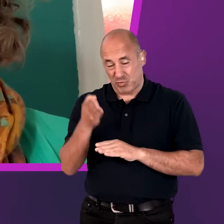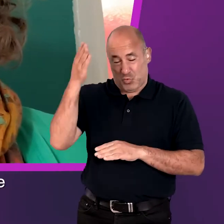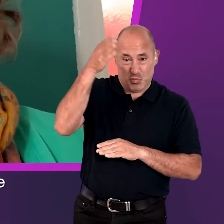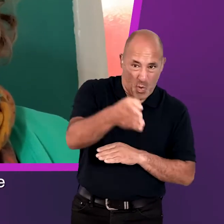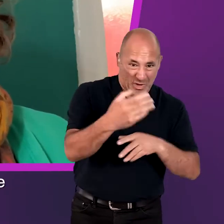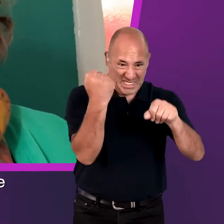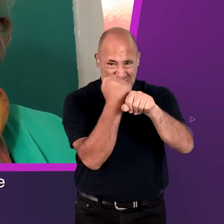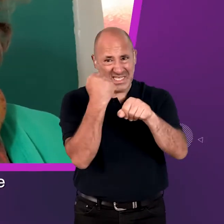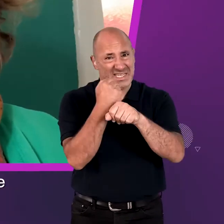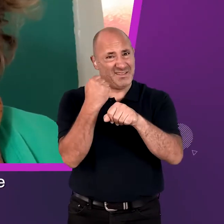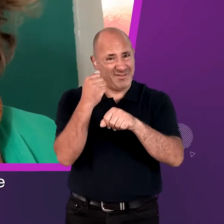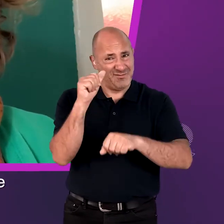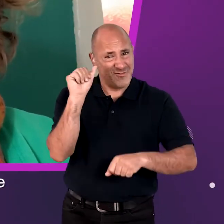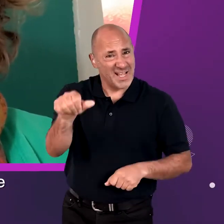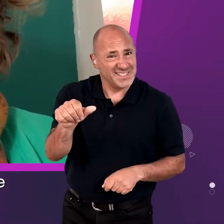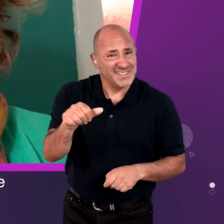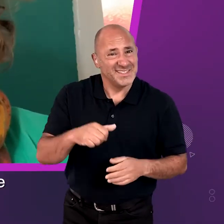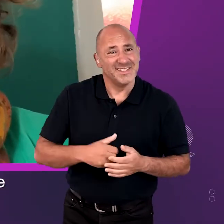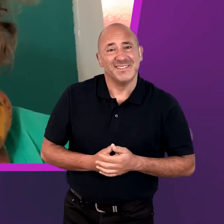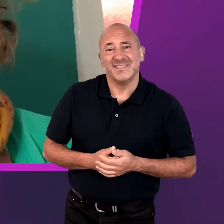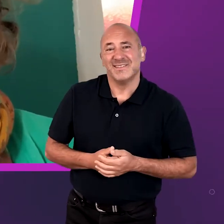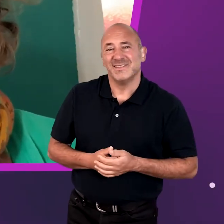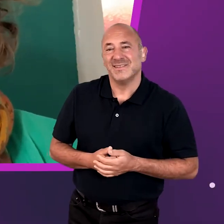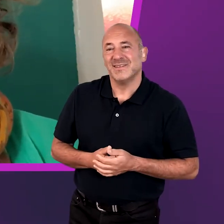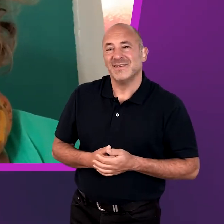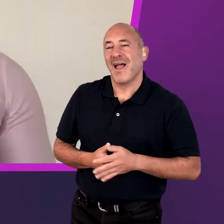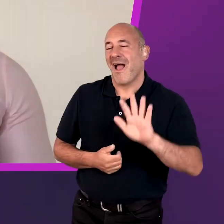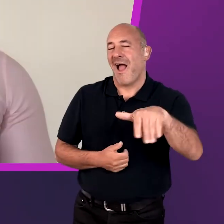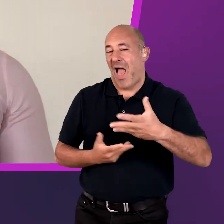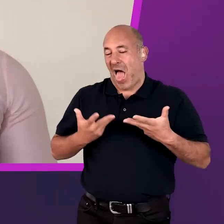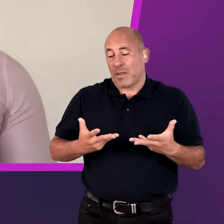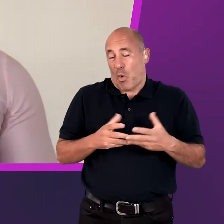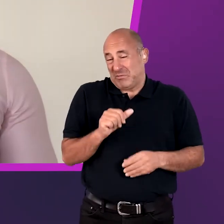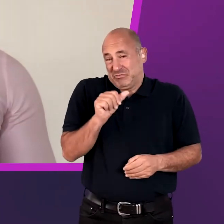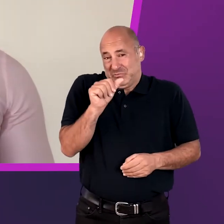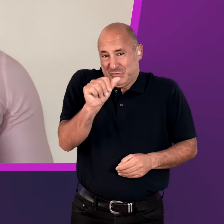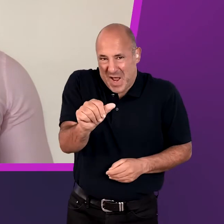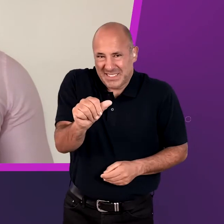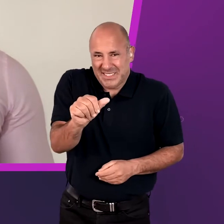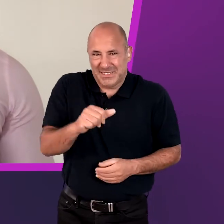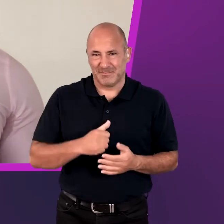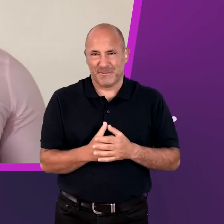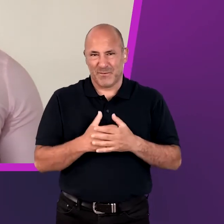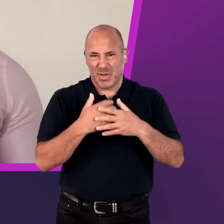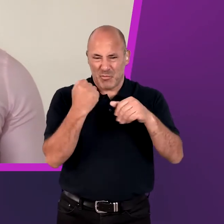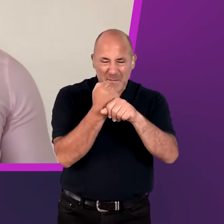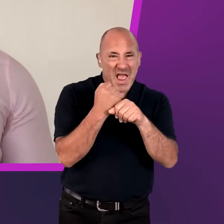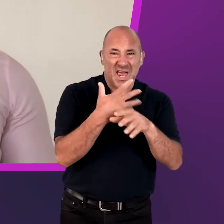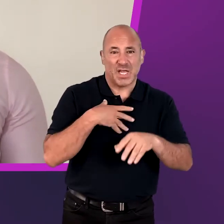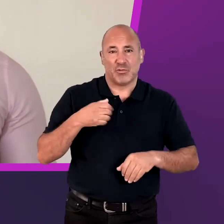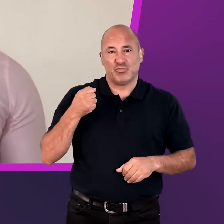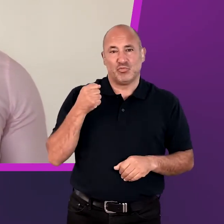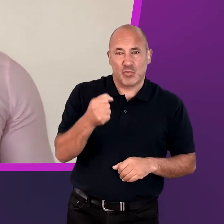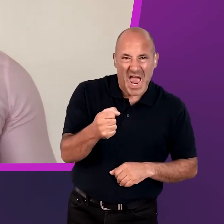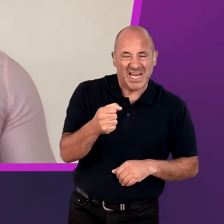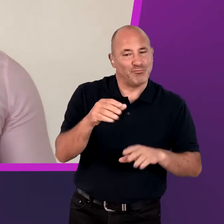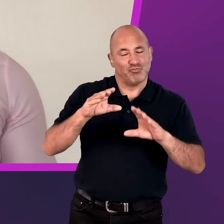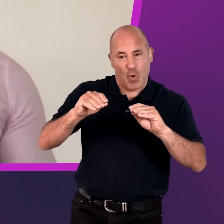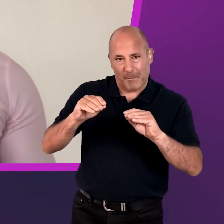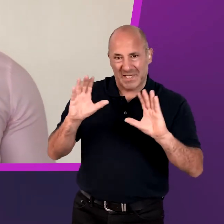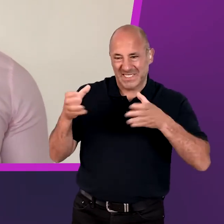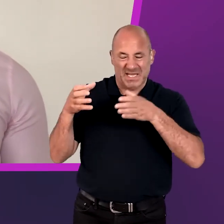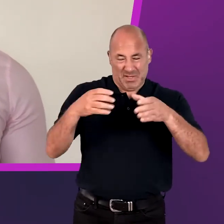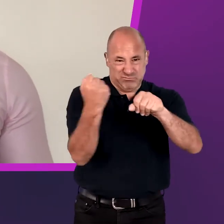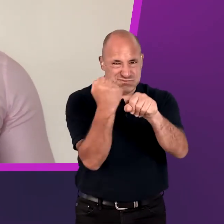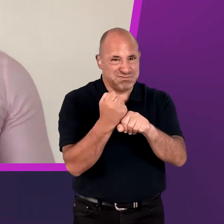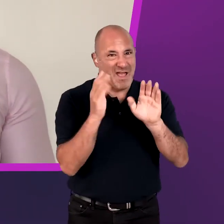it. And that means putting people on the railway. Right, VJ? That's certainly true at the moment. A lot of repairs need trains to stop running and a